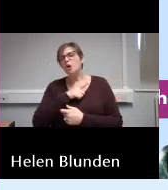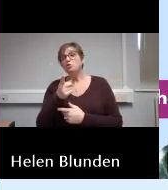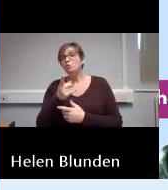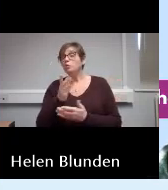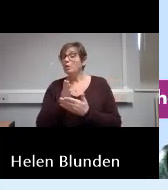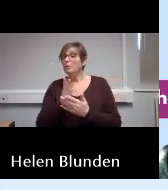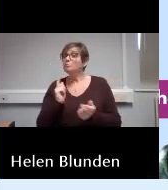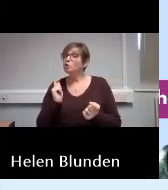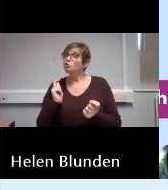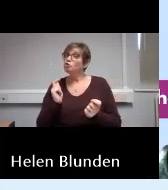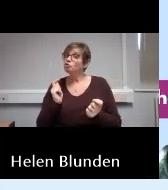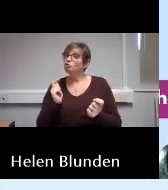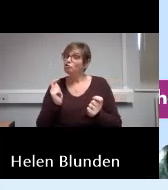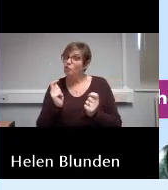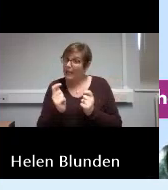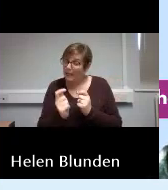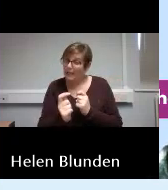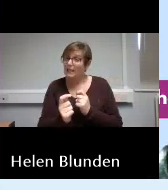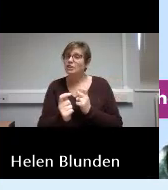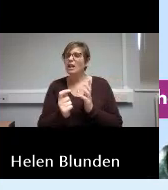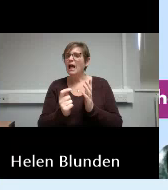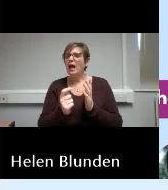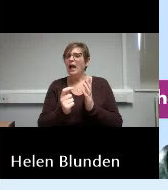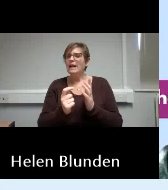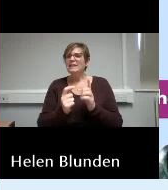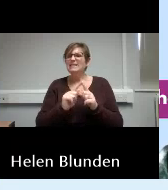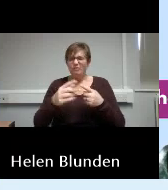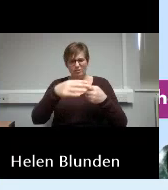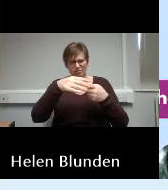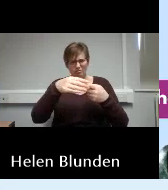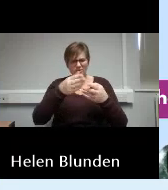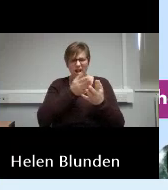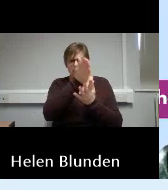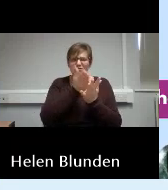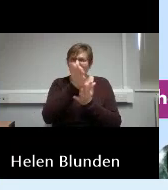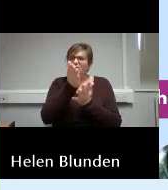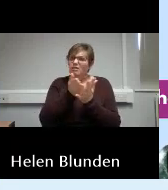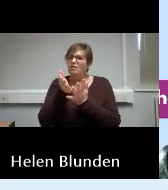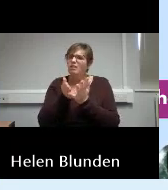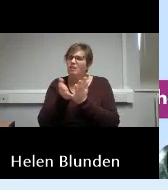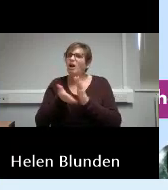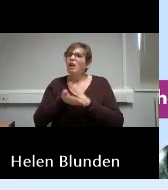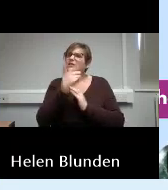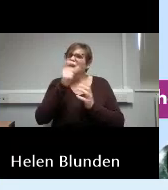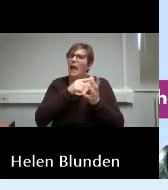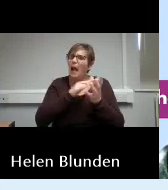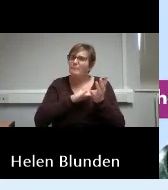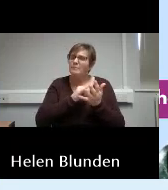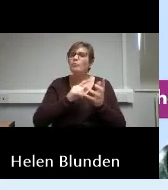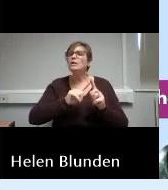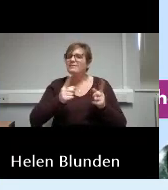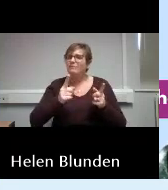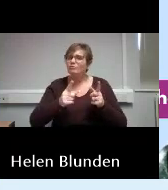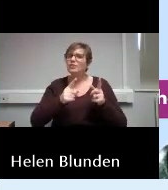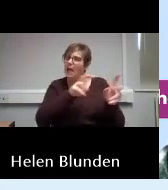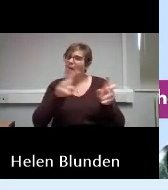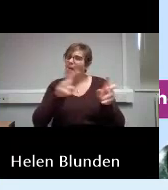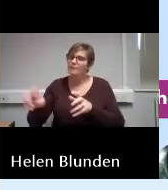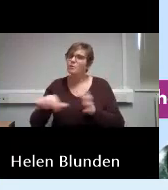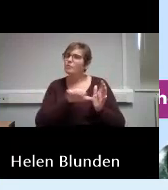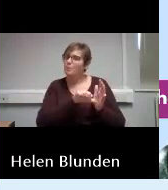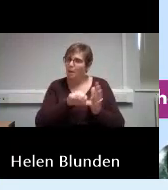changes in terms of almost adding different arms within CAMHS, for different types of problems, whether that